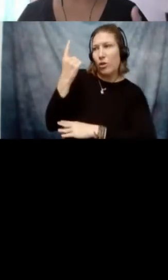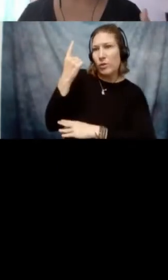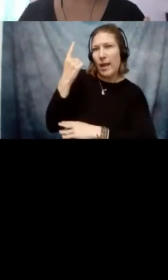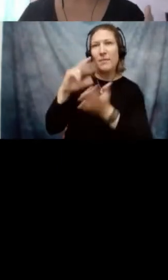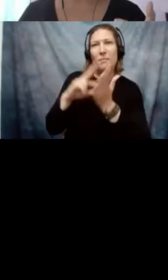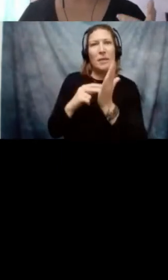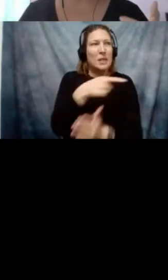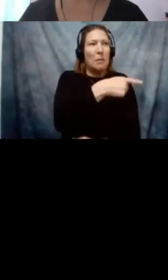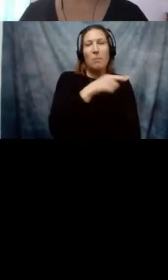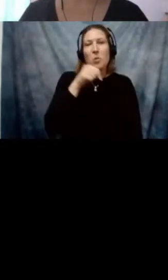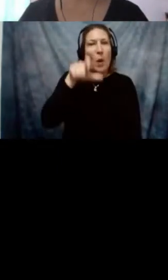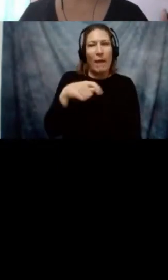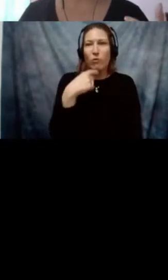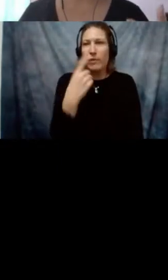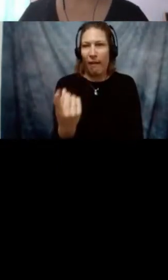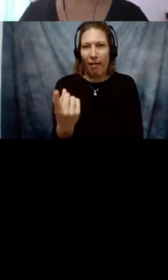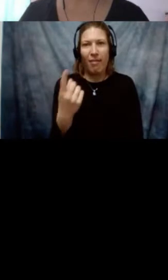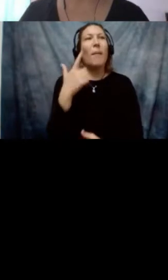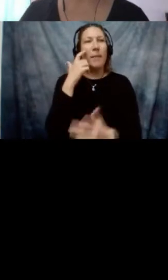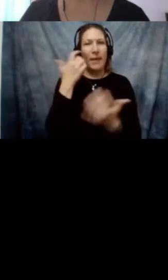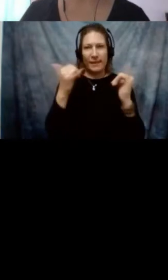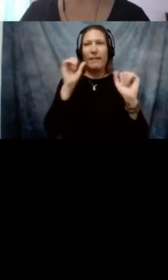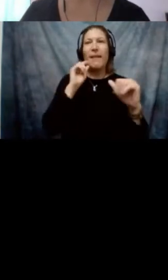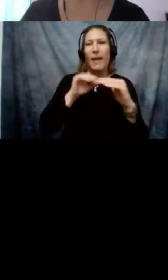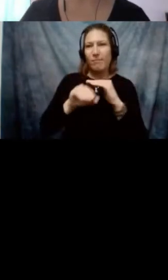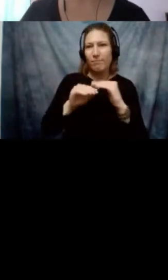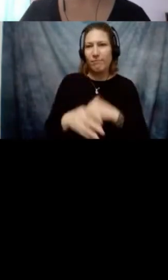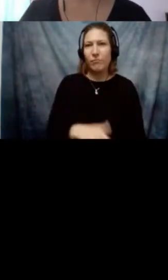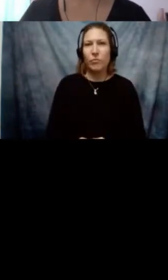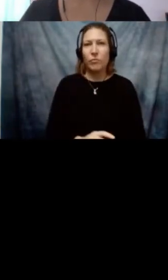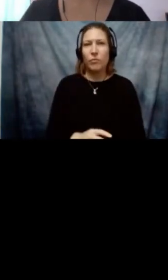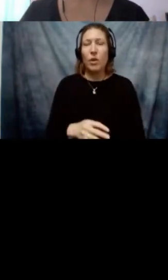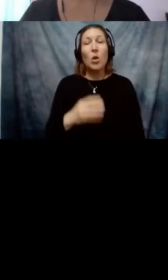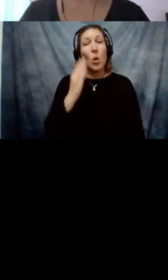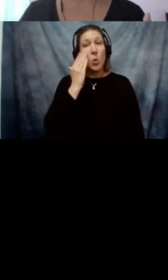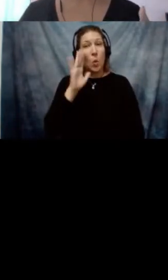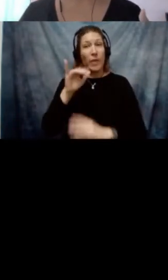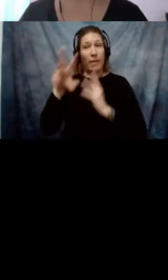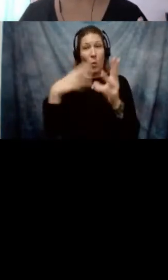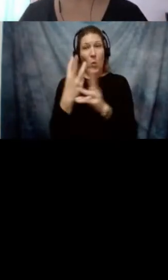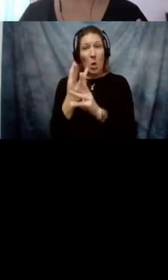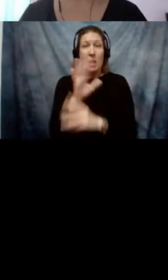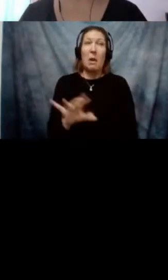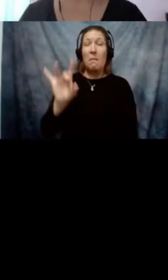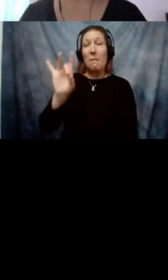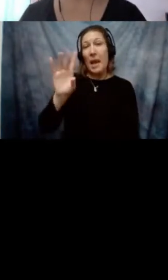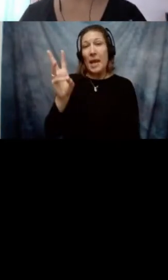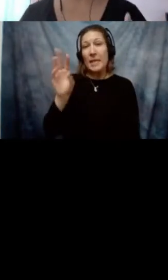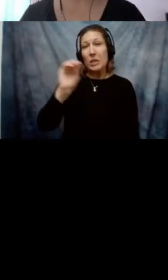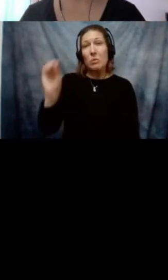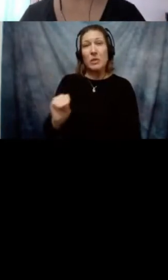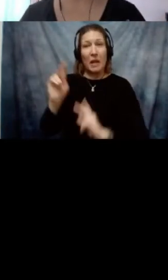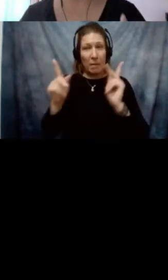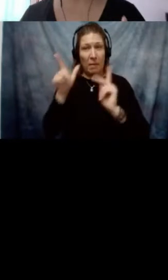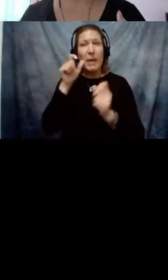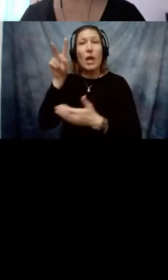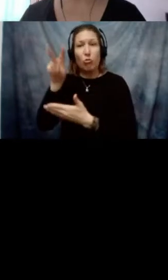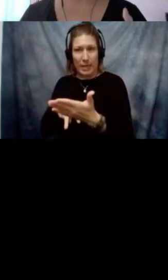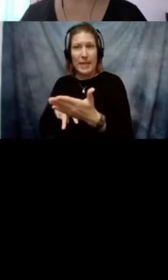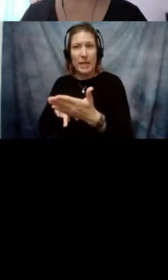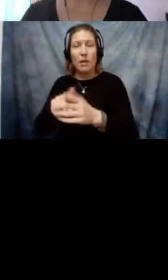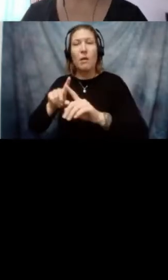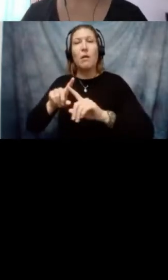yes, the literacy rate in the world is about 86%, but did you know that about 54% of people in the US only read at a